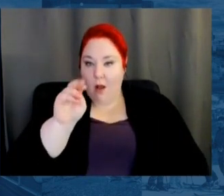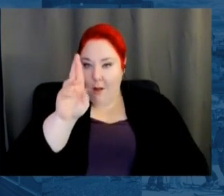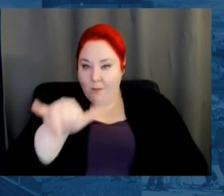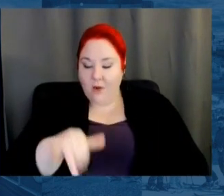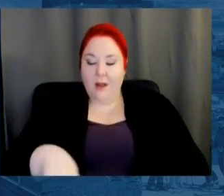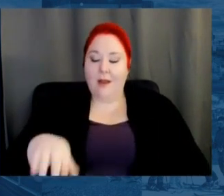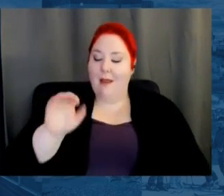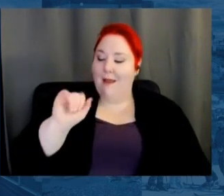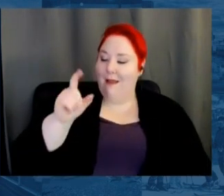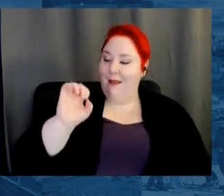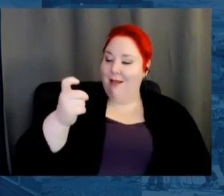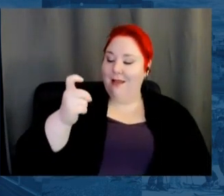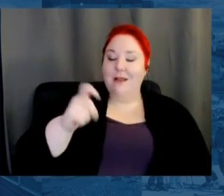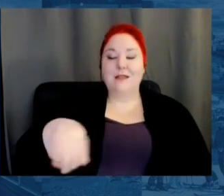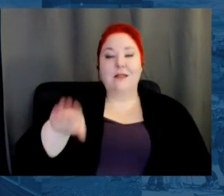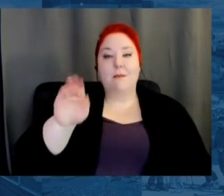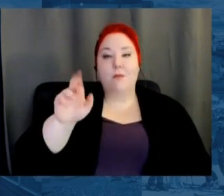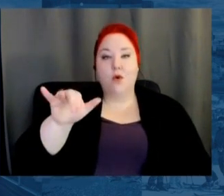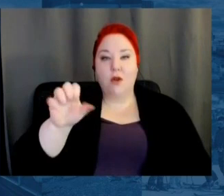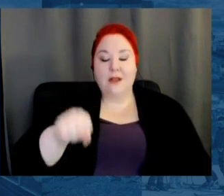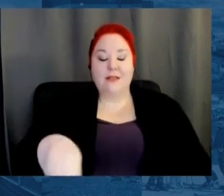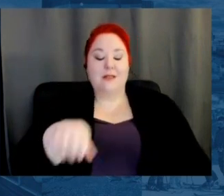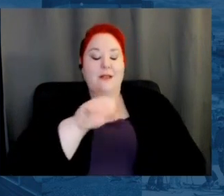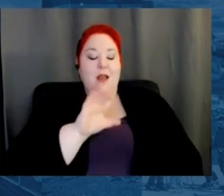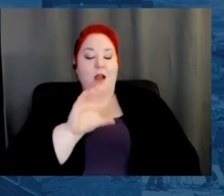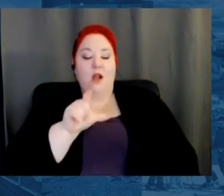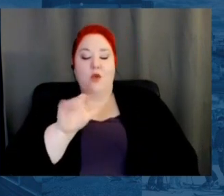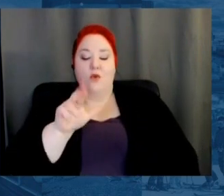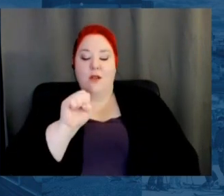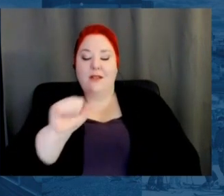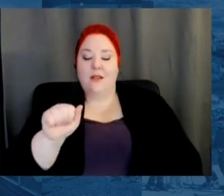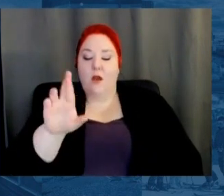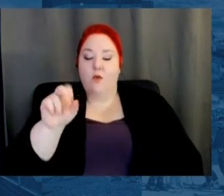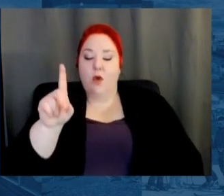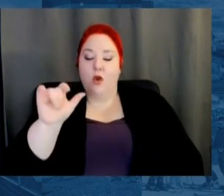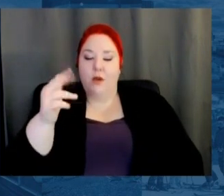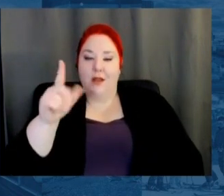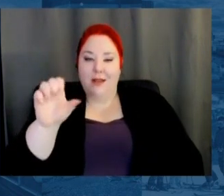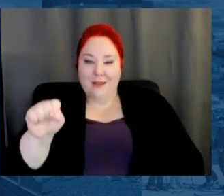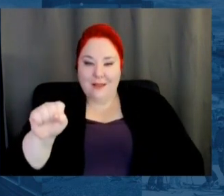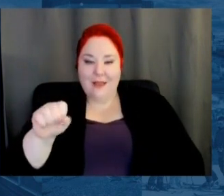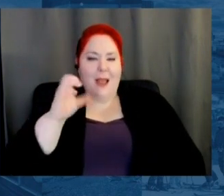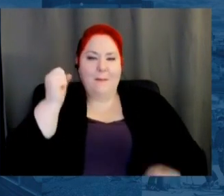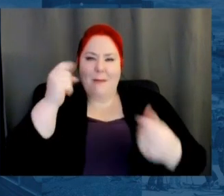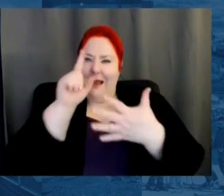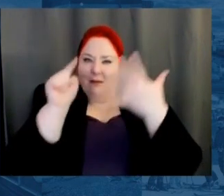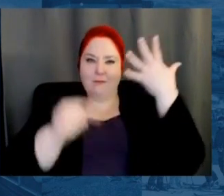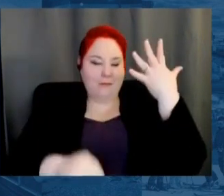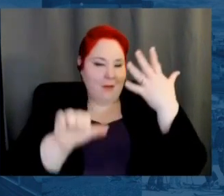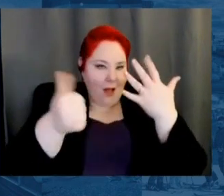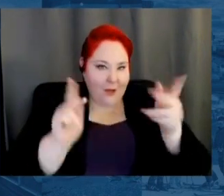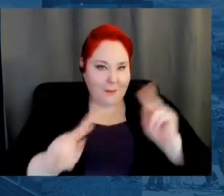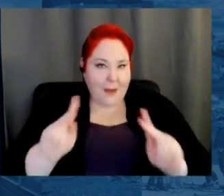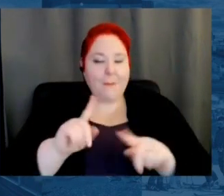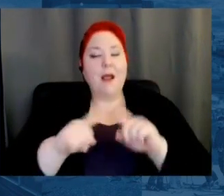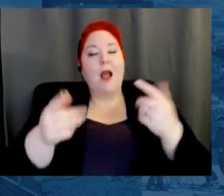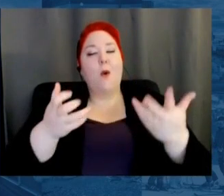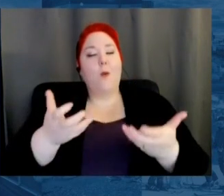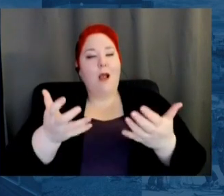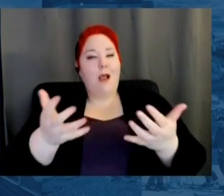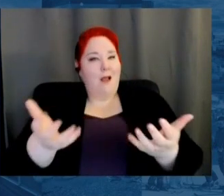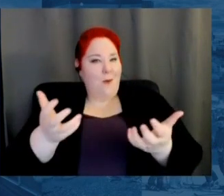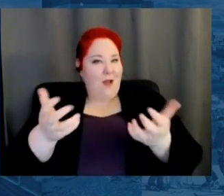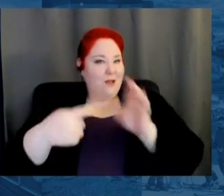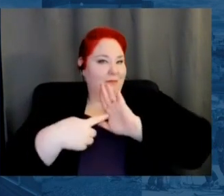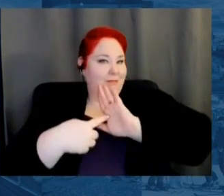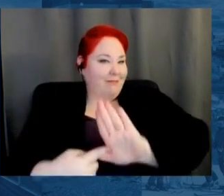and Clarissa Rodriguez, the Chair of the Compensation Board, and many others. But I wanted to just give you a little preview. I mean, everyone knows the State of